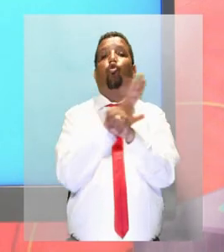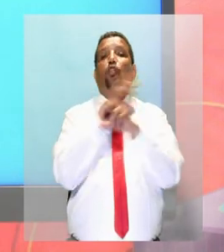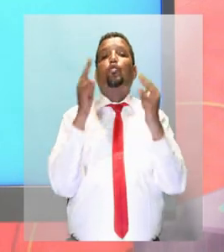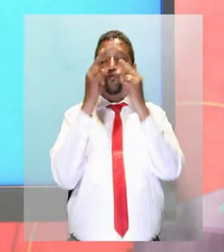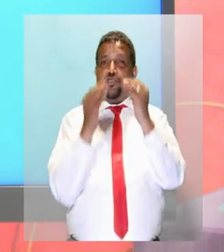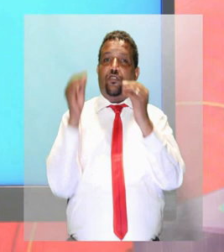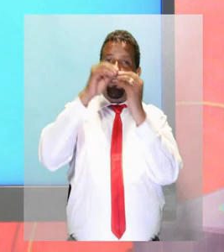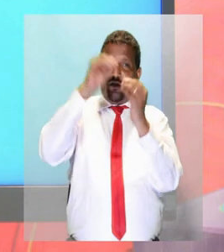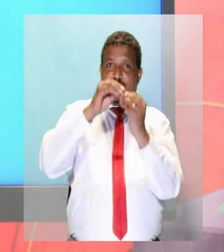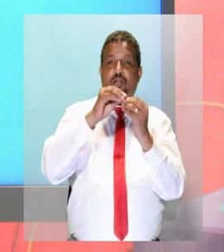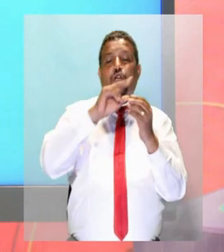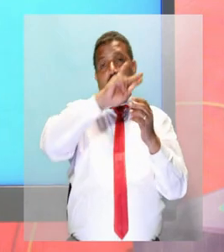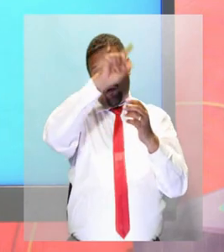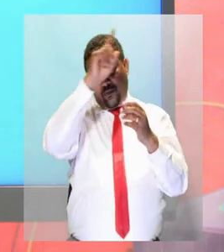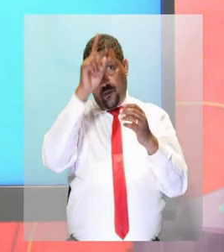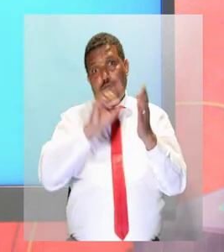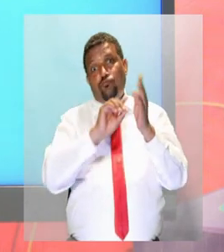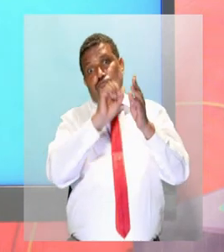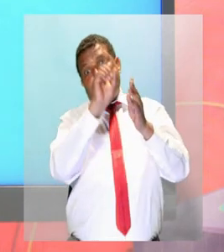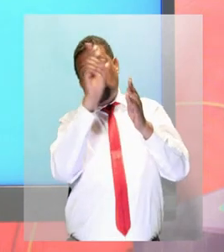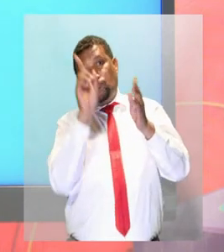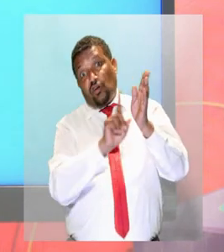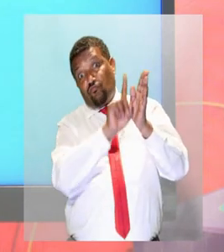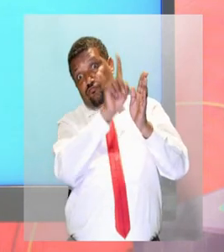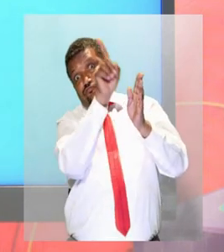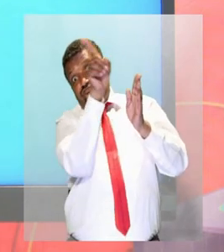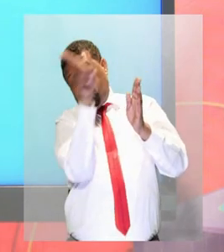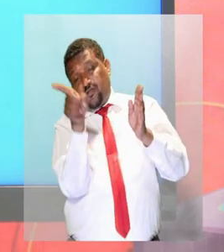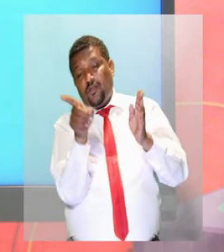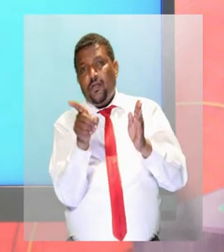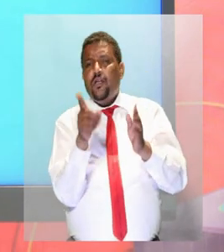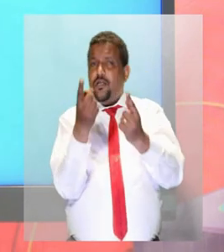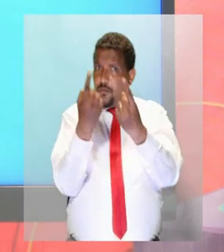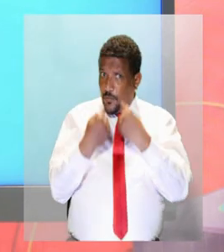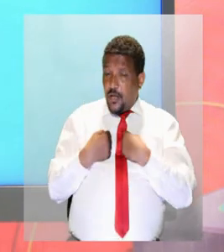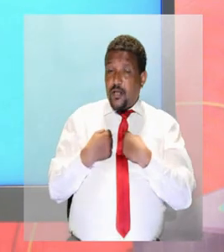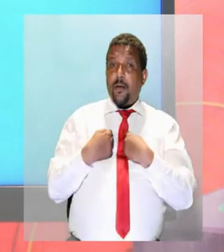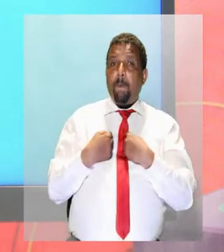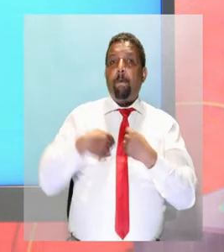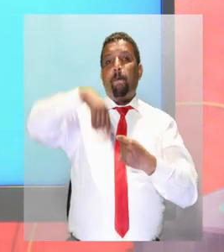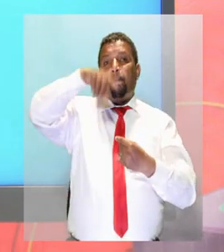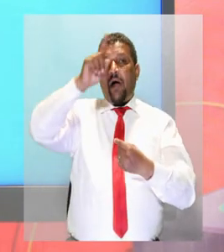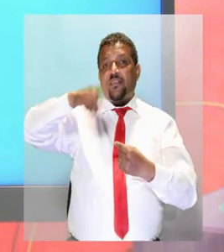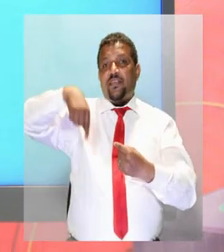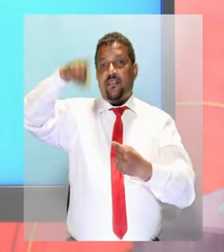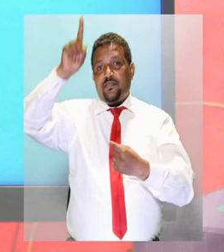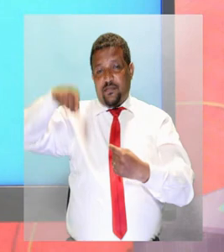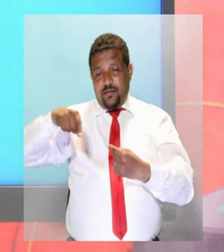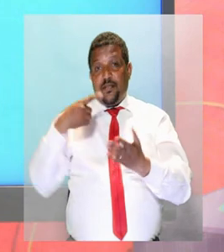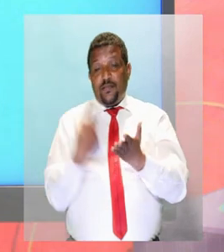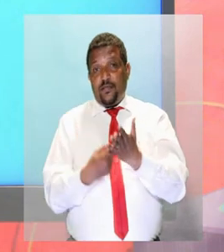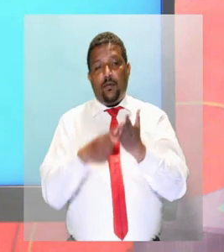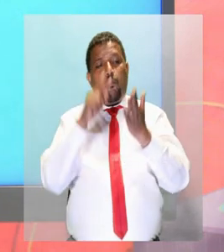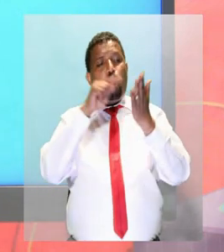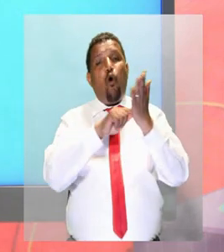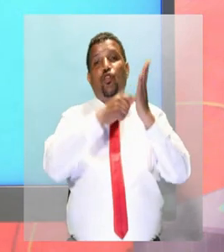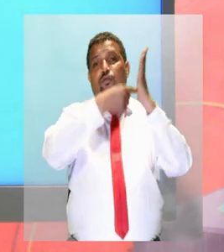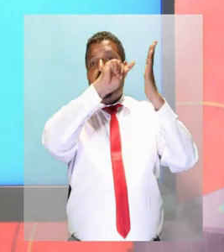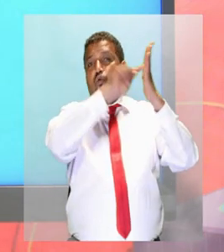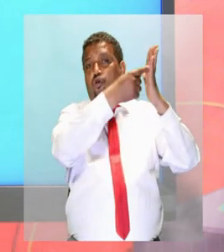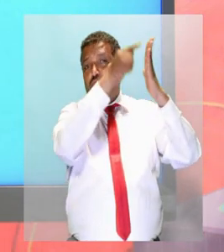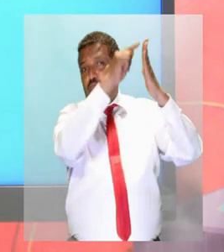the TU curve increases, you are asked to tell something about the patterns of mu starting from this point to this point.